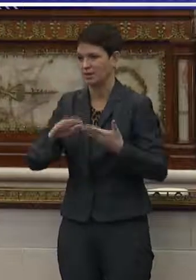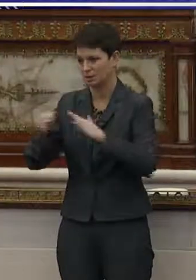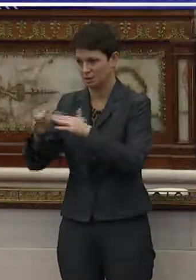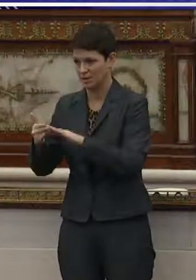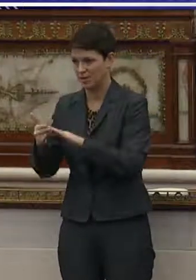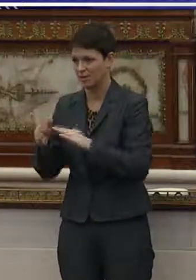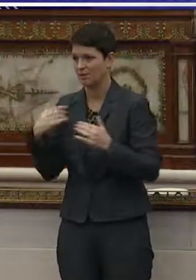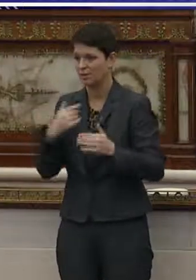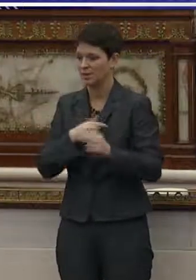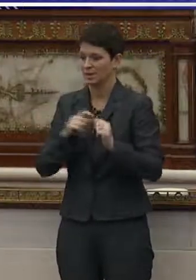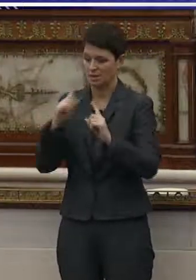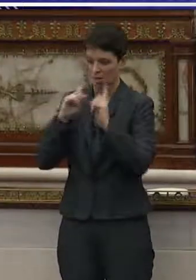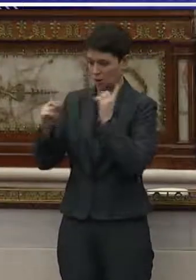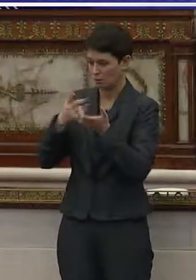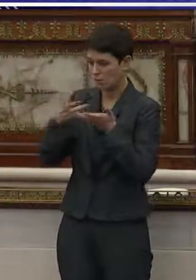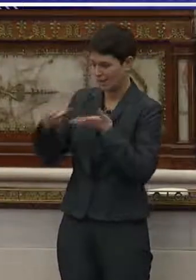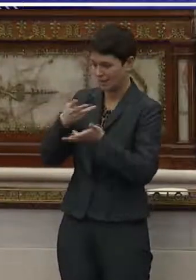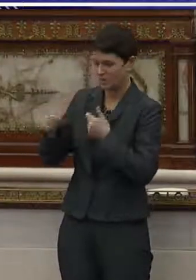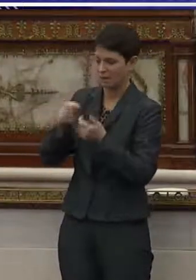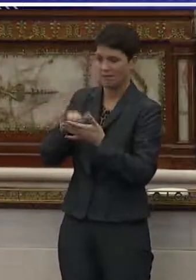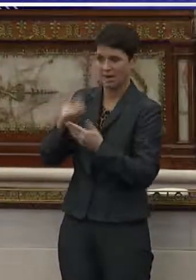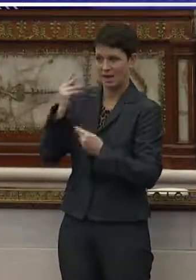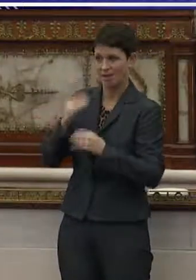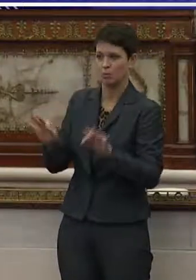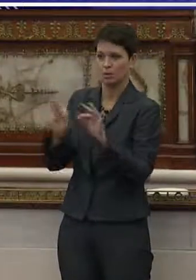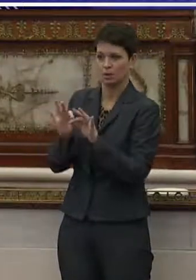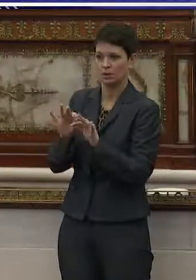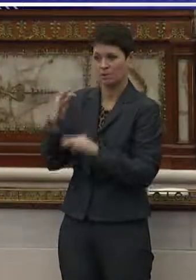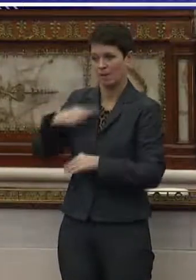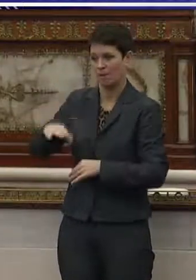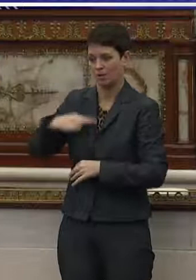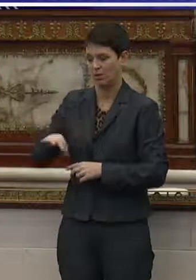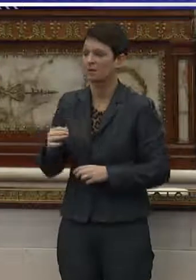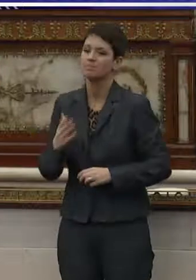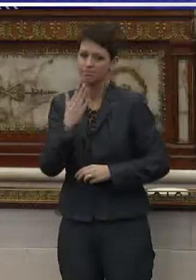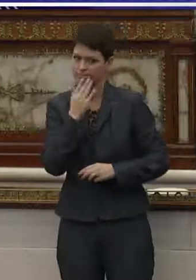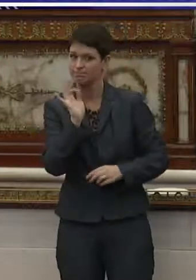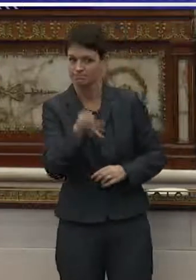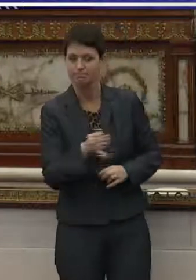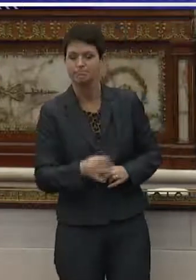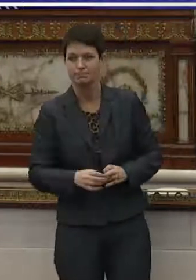just be able to be in communication on that with you, I think that would be helpful. Yes.